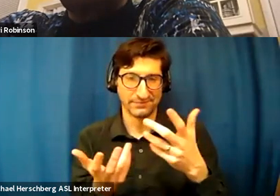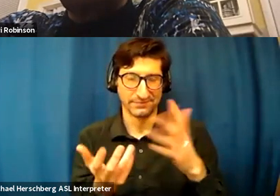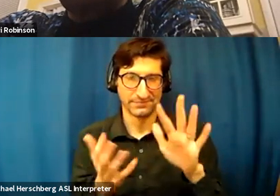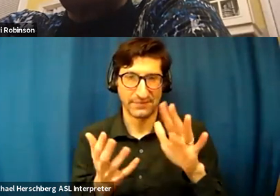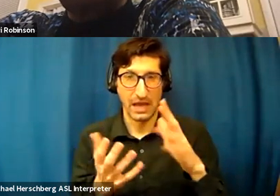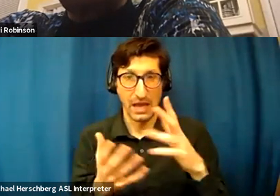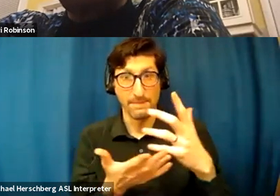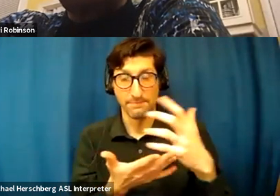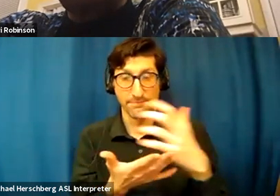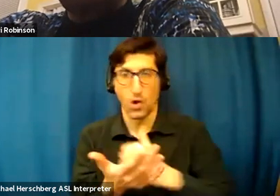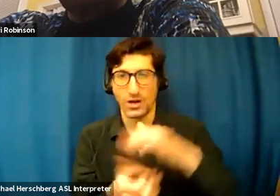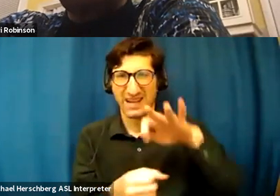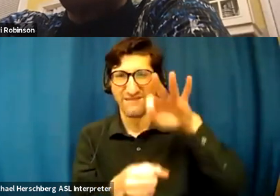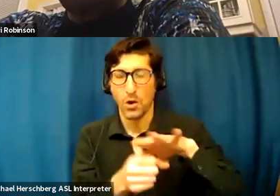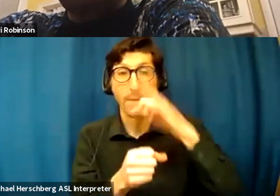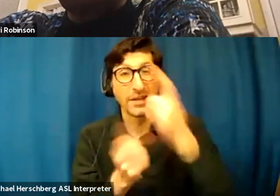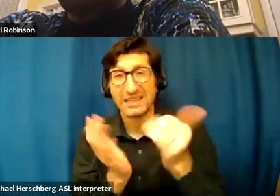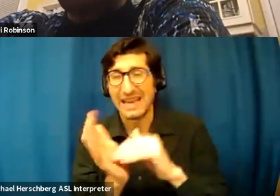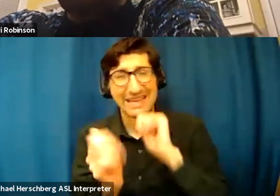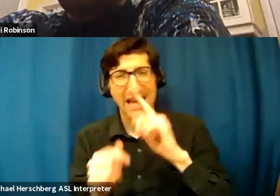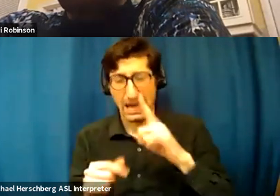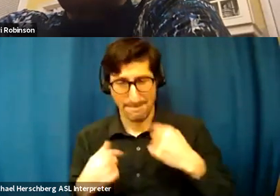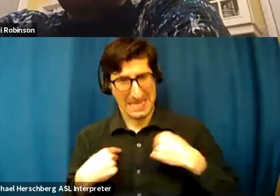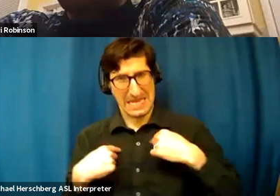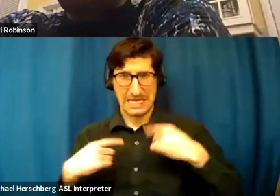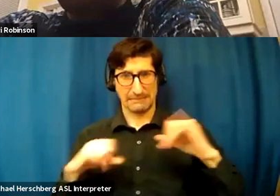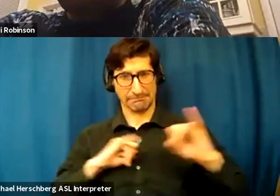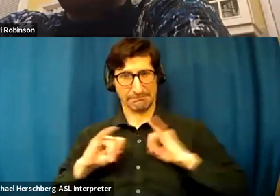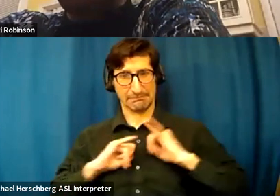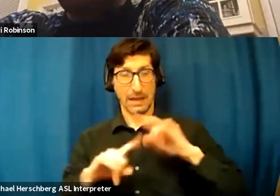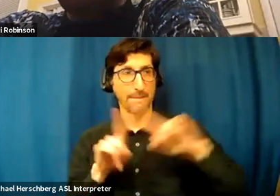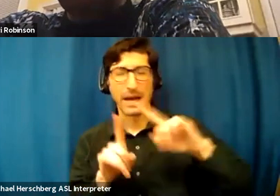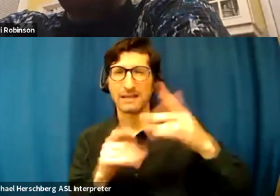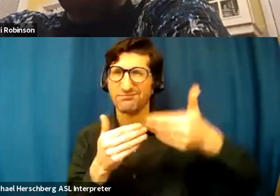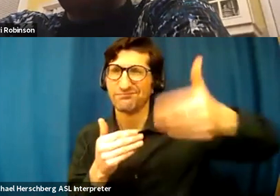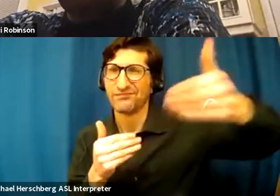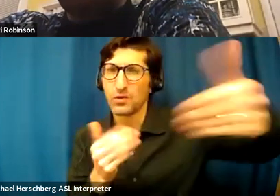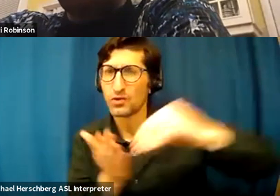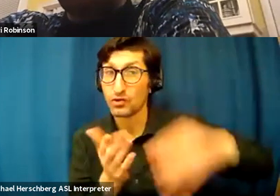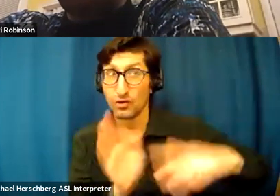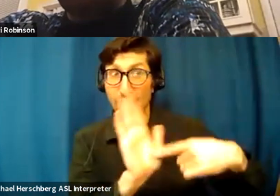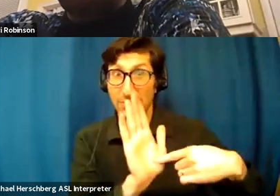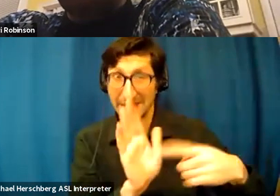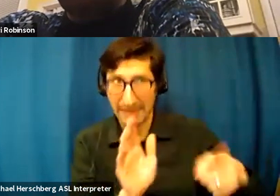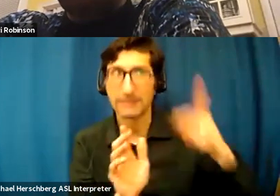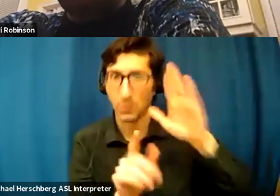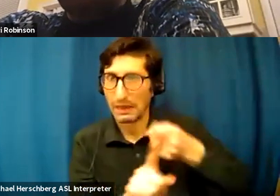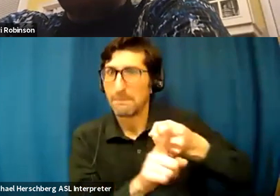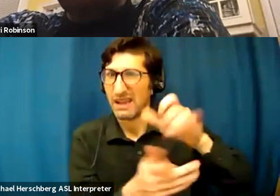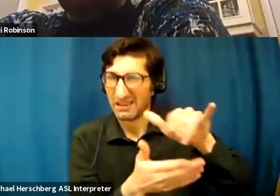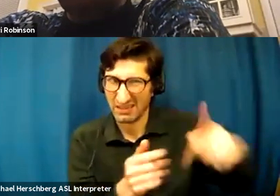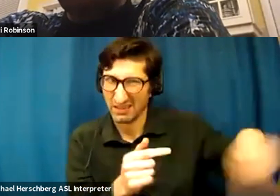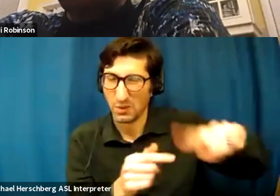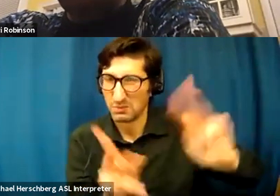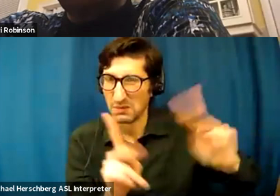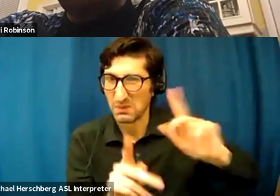a vote, because again, it's not just about me, it's about the student representative who sits on this committee, period. I let it be known at the very beginning